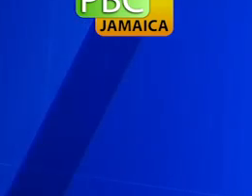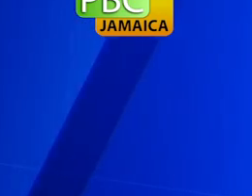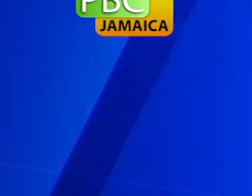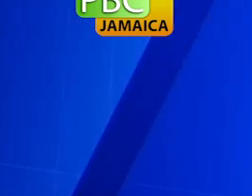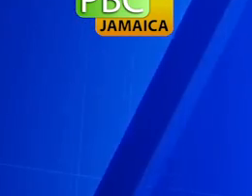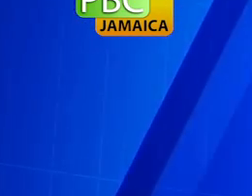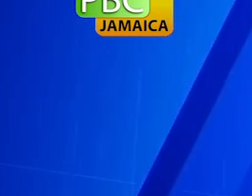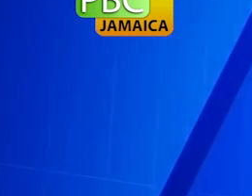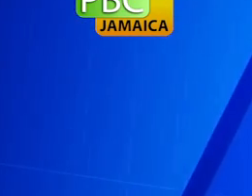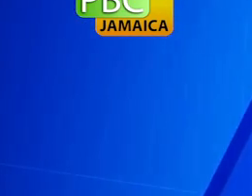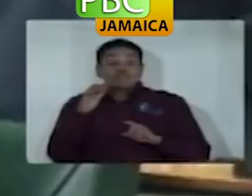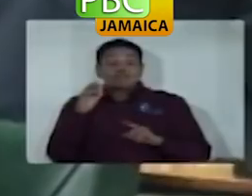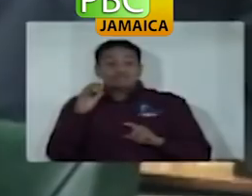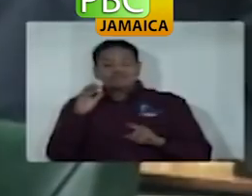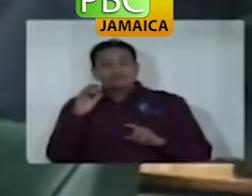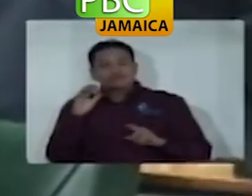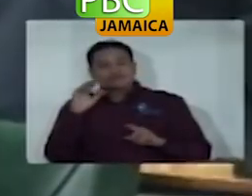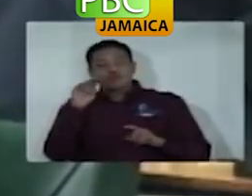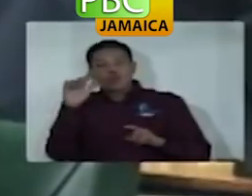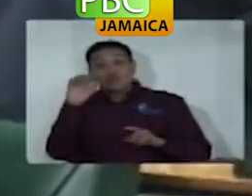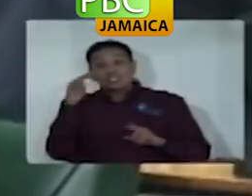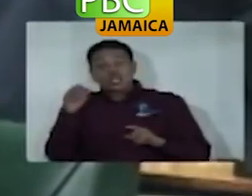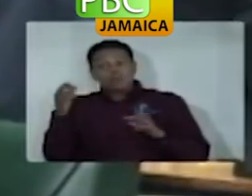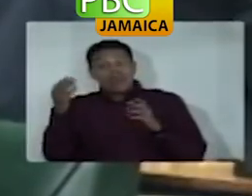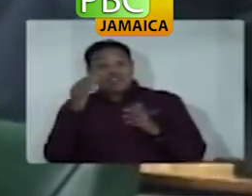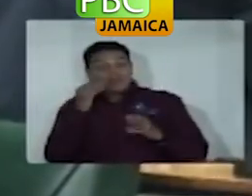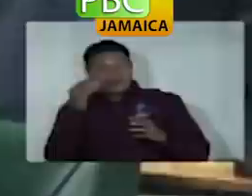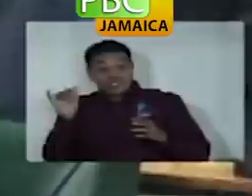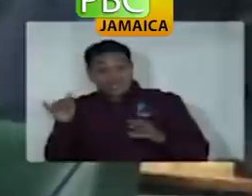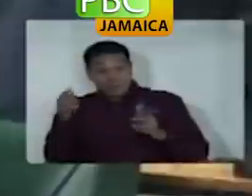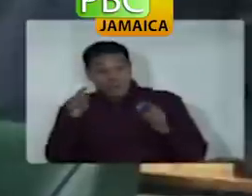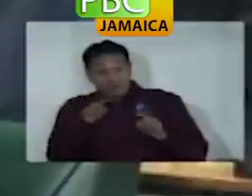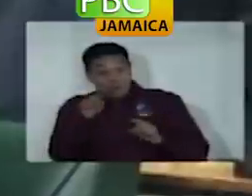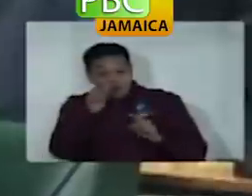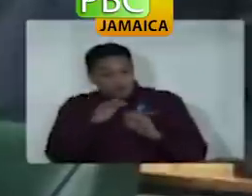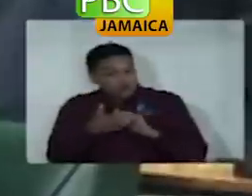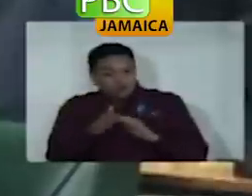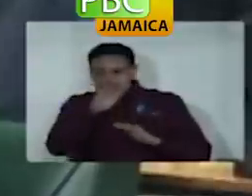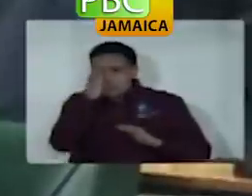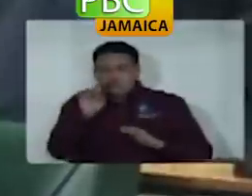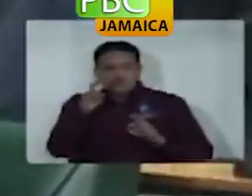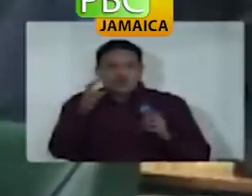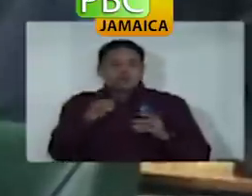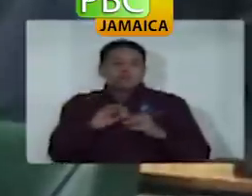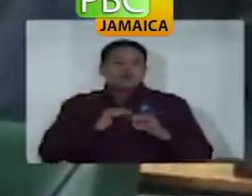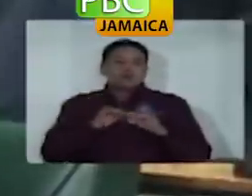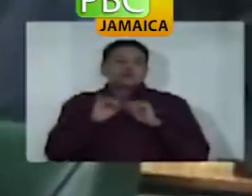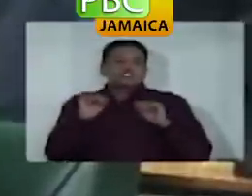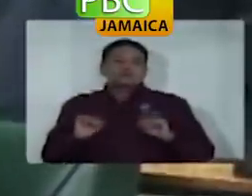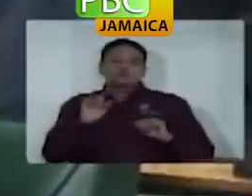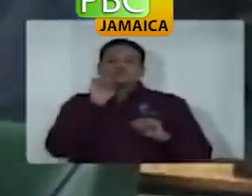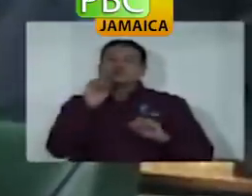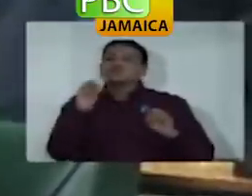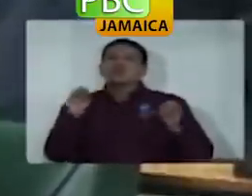1980 on a murder charge. Never again should this happen in our system. The truth is, Mr. Speaker, there is